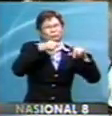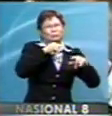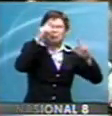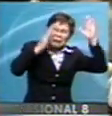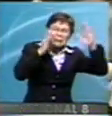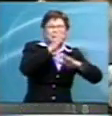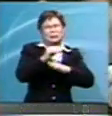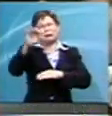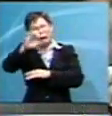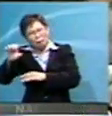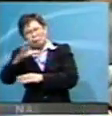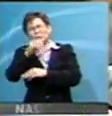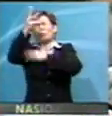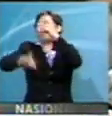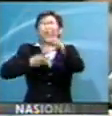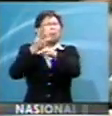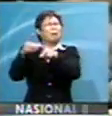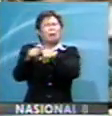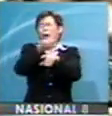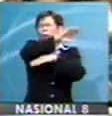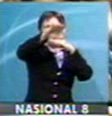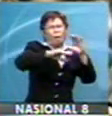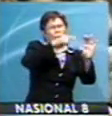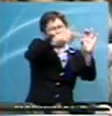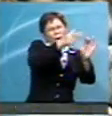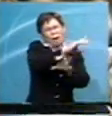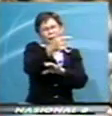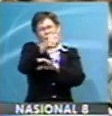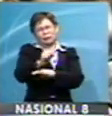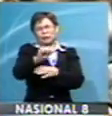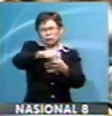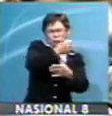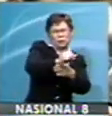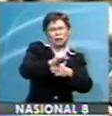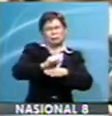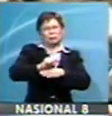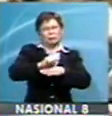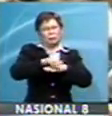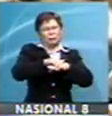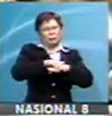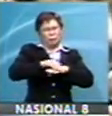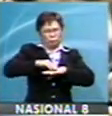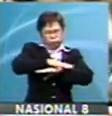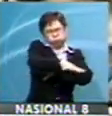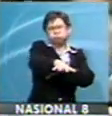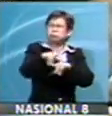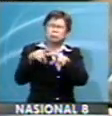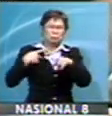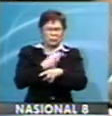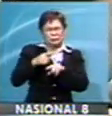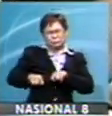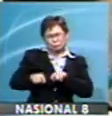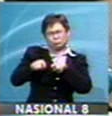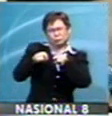in Europe as well the oil and gas companies The Share price affected quite a lot so we are in line with What